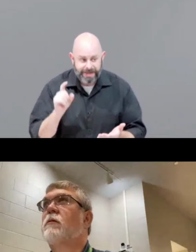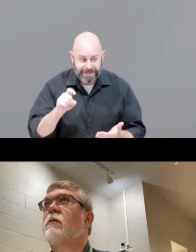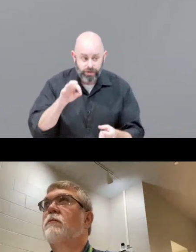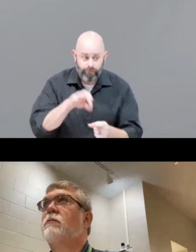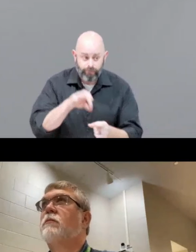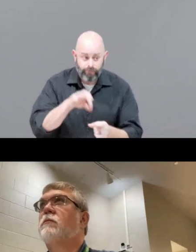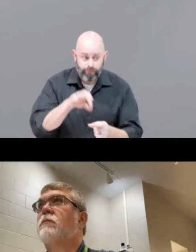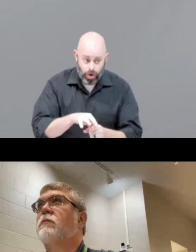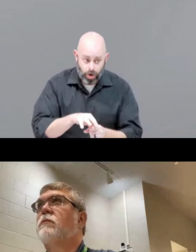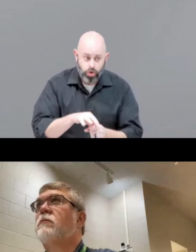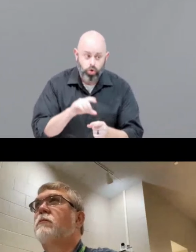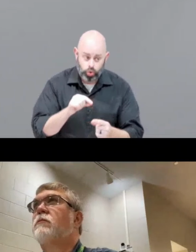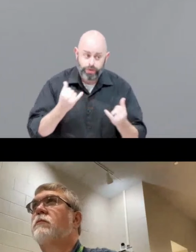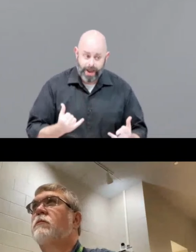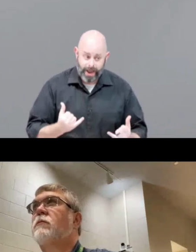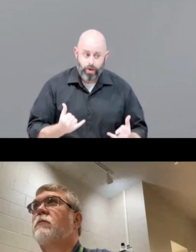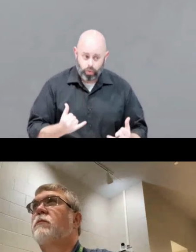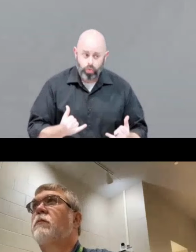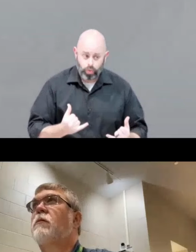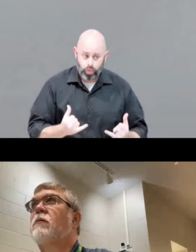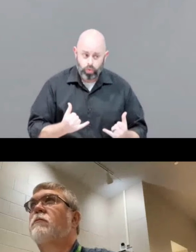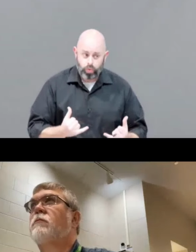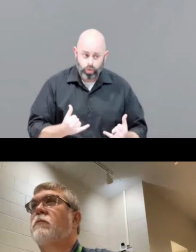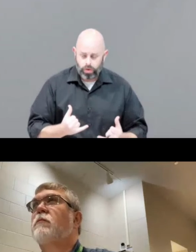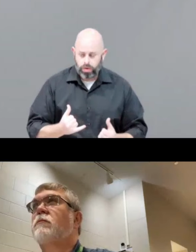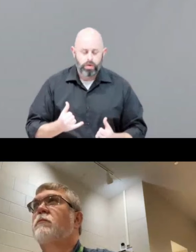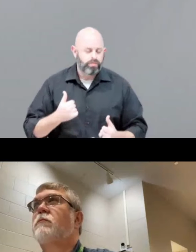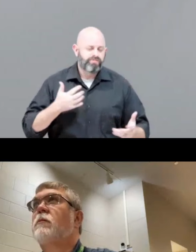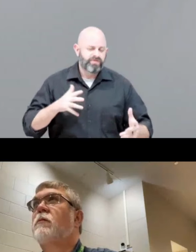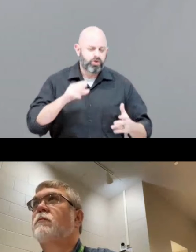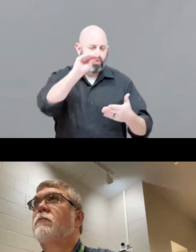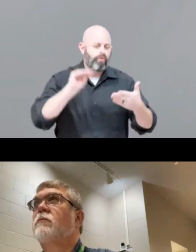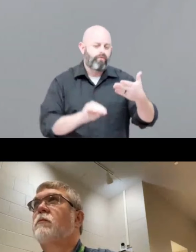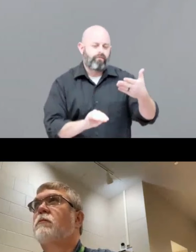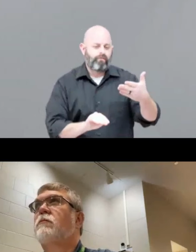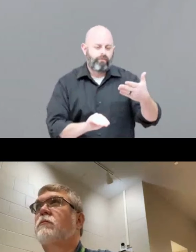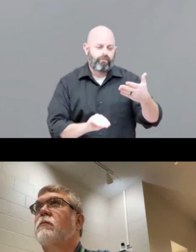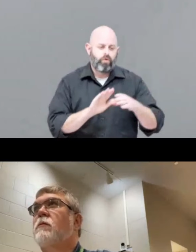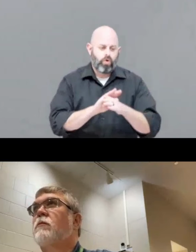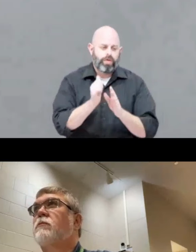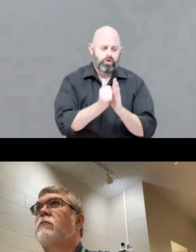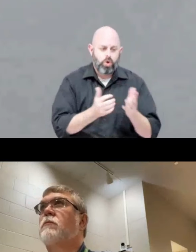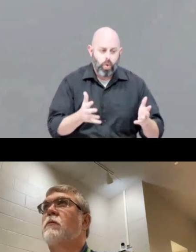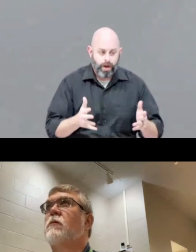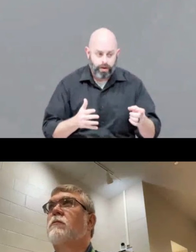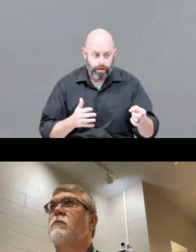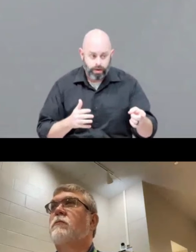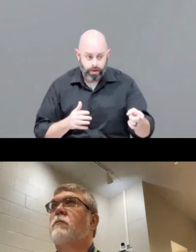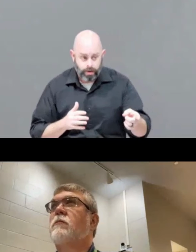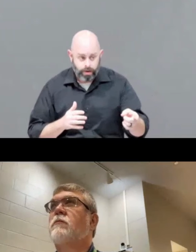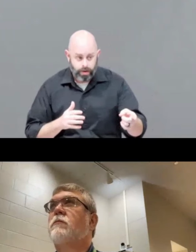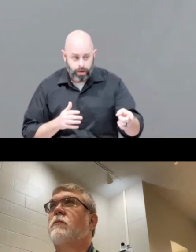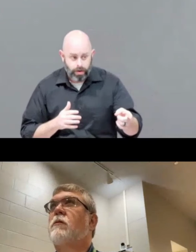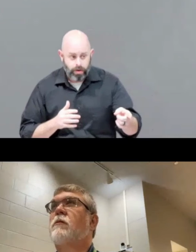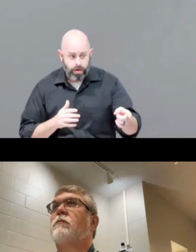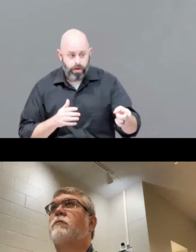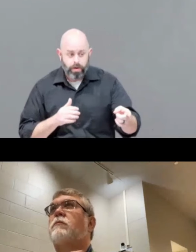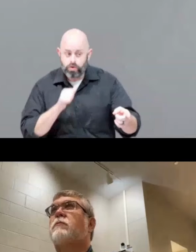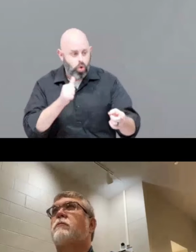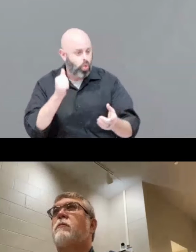voting, move it to the top. We get that already. Yeah. It's on the agenda. Yeah. Don't approve the agenda if we